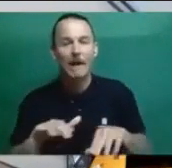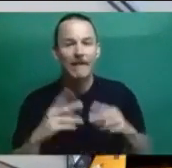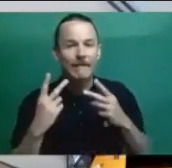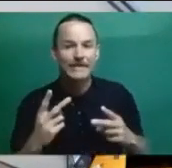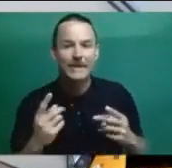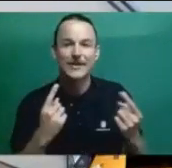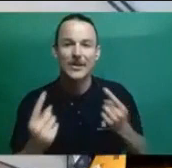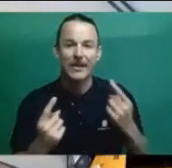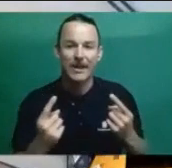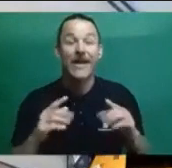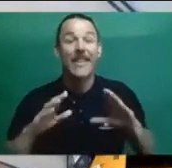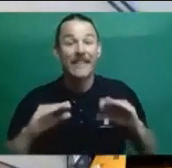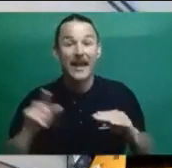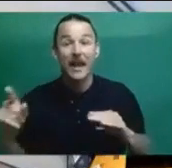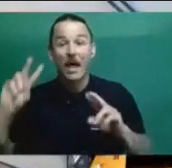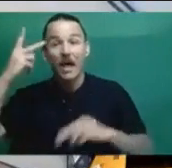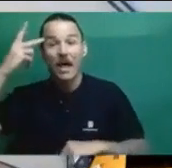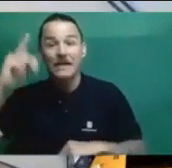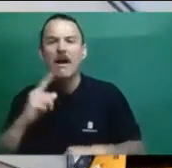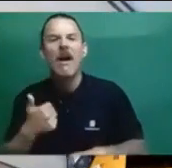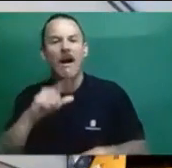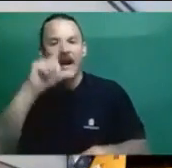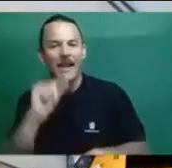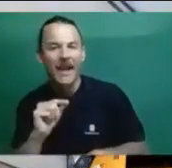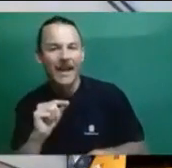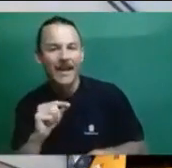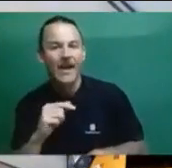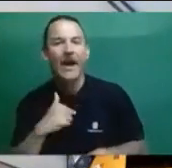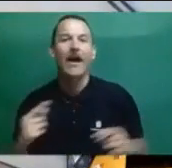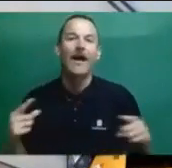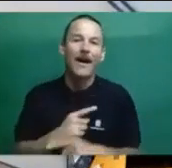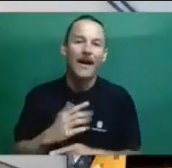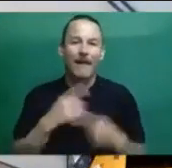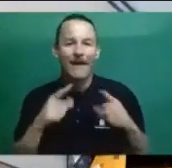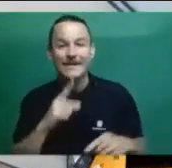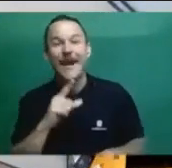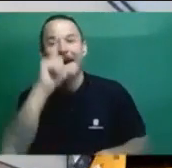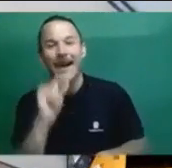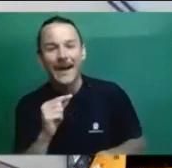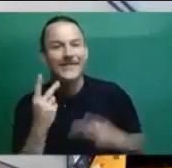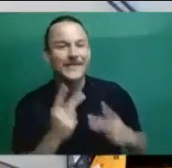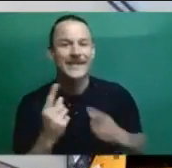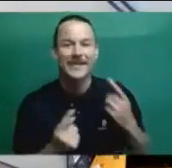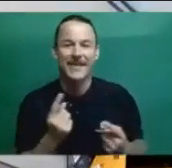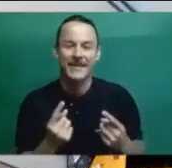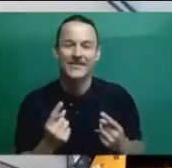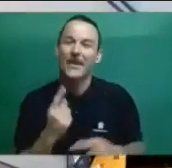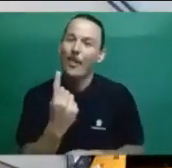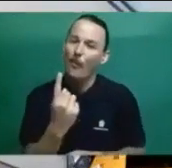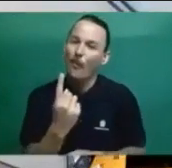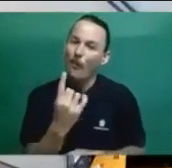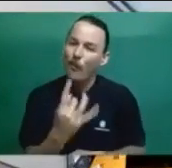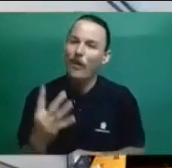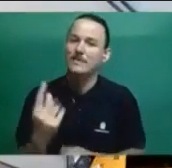no. If anything, we've probably been more cautious, as a state, that is, than probably the consensus position